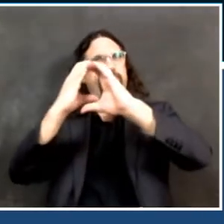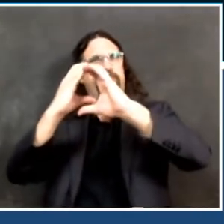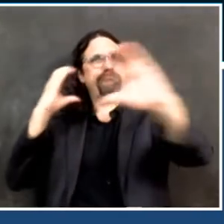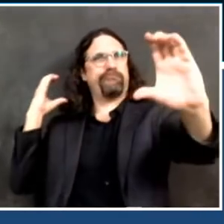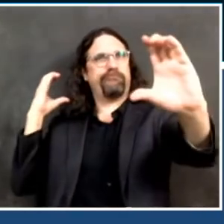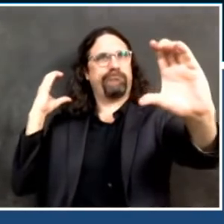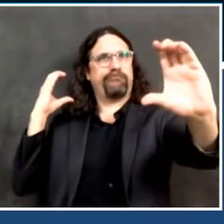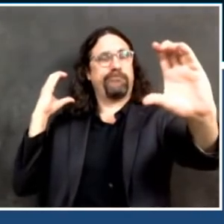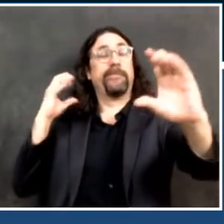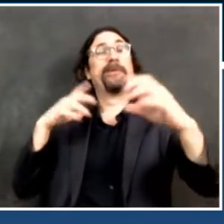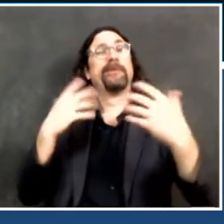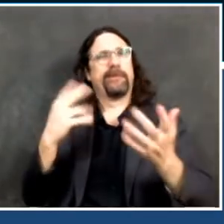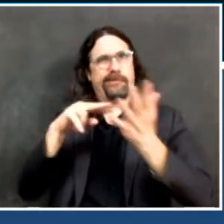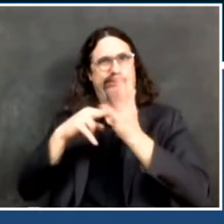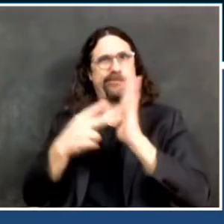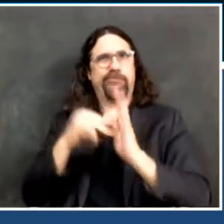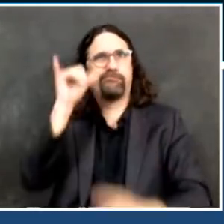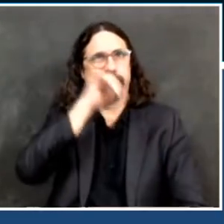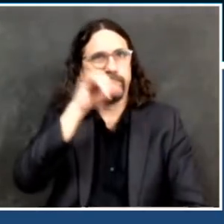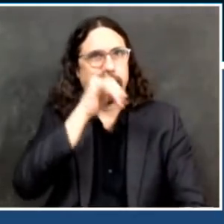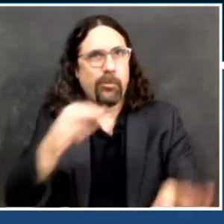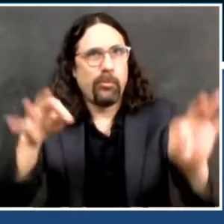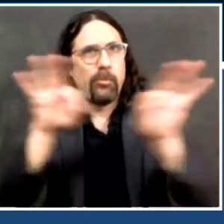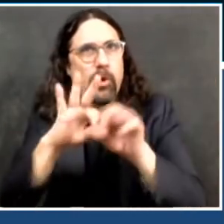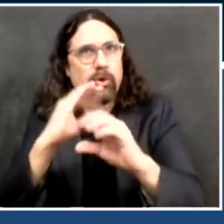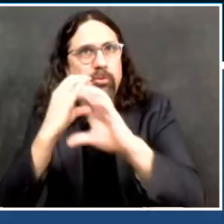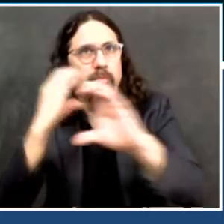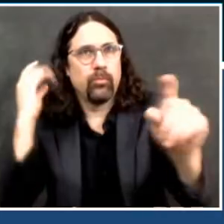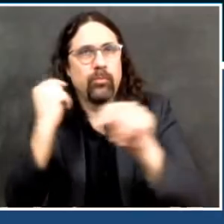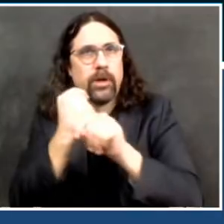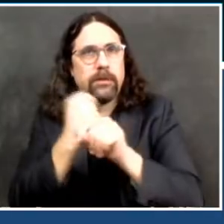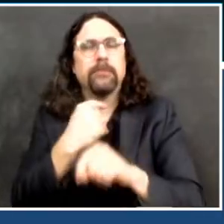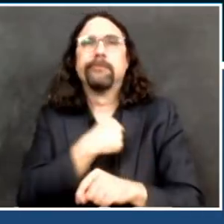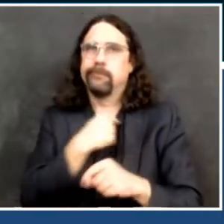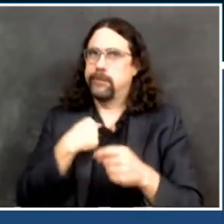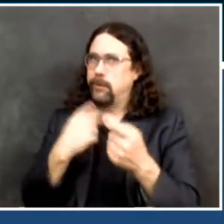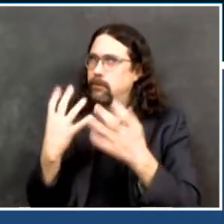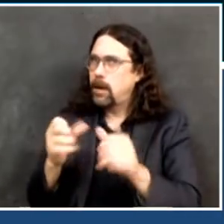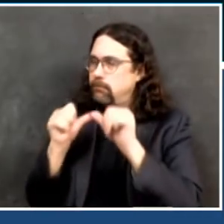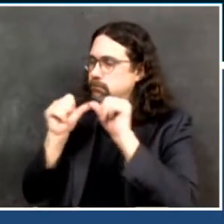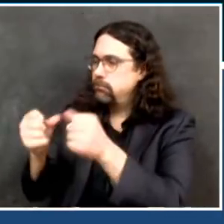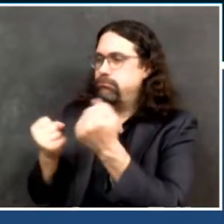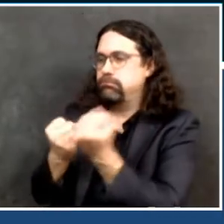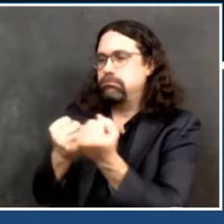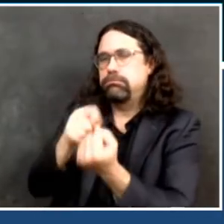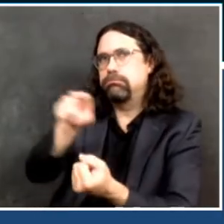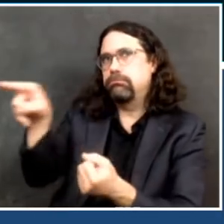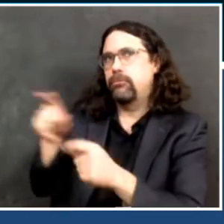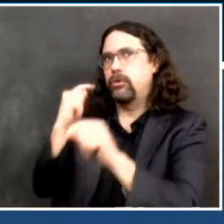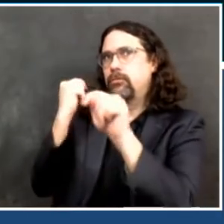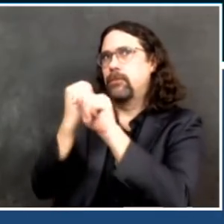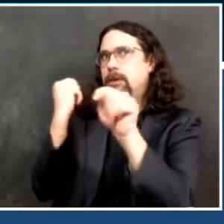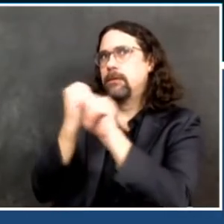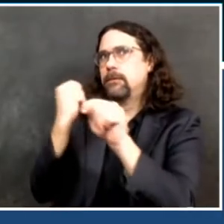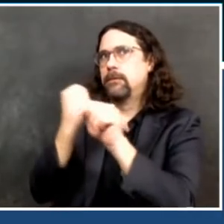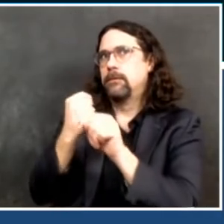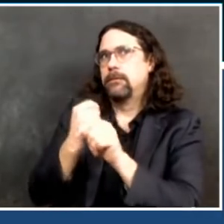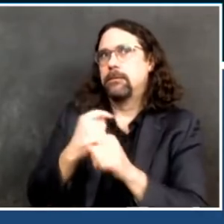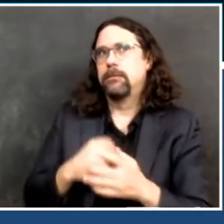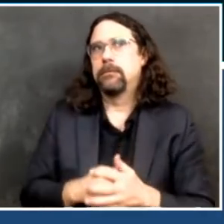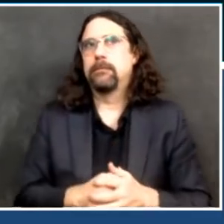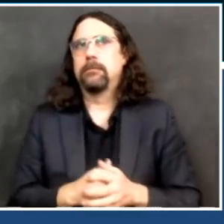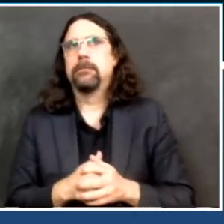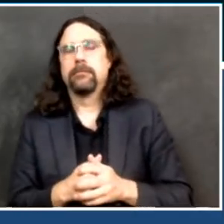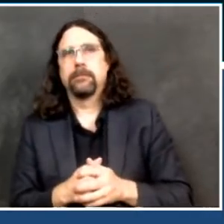And we have stood up 2 rest areas, one in Staten Island and one in Hunts Point, to make sure that they can get